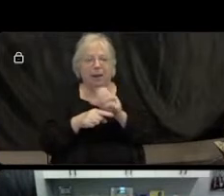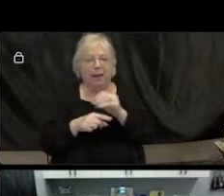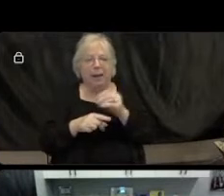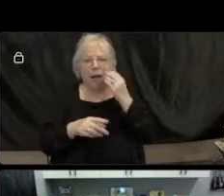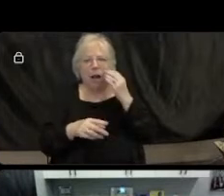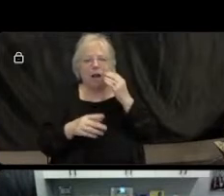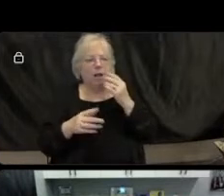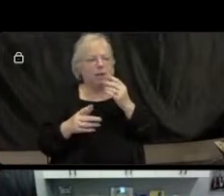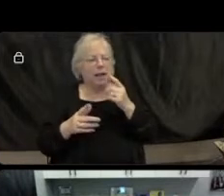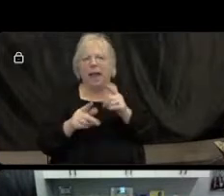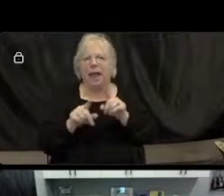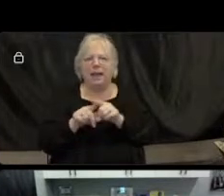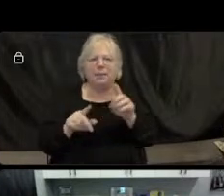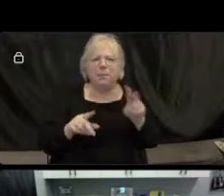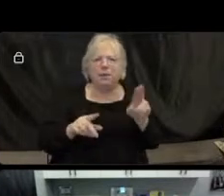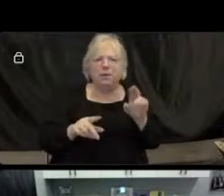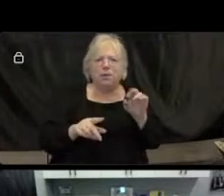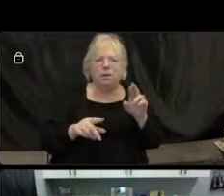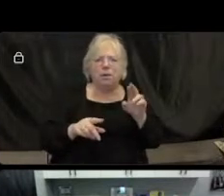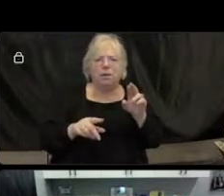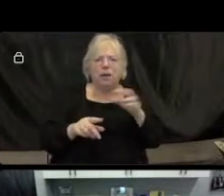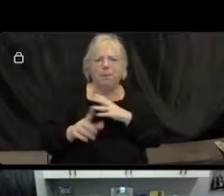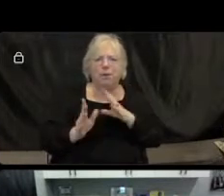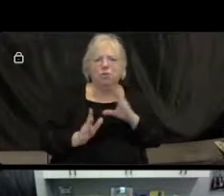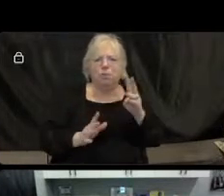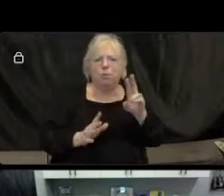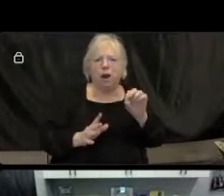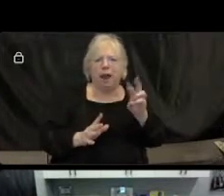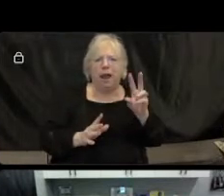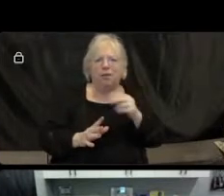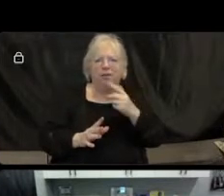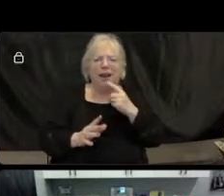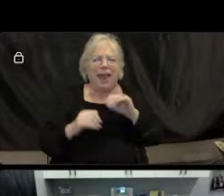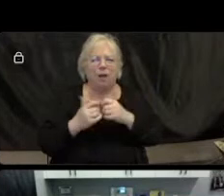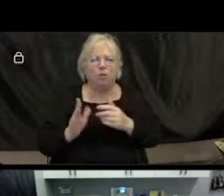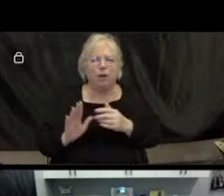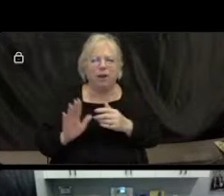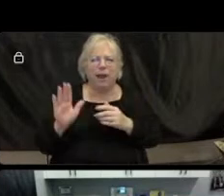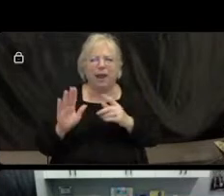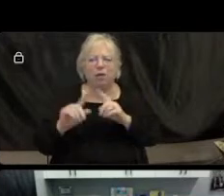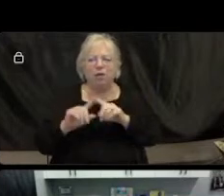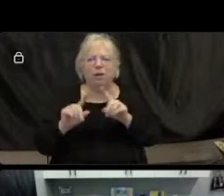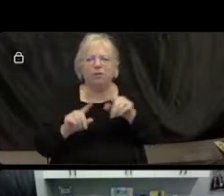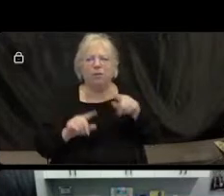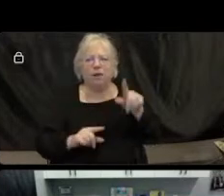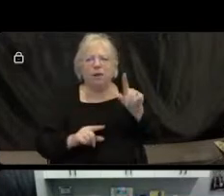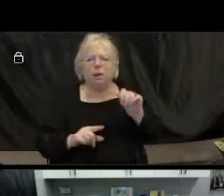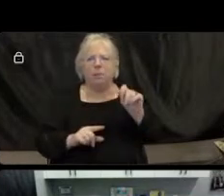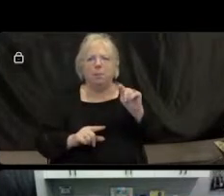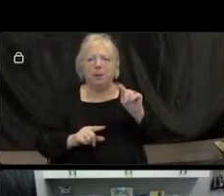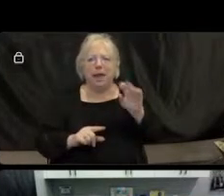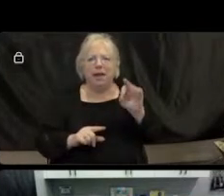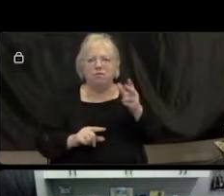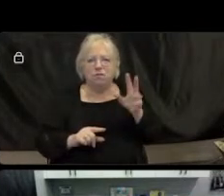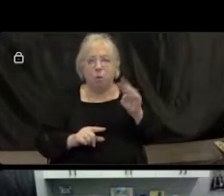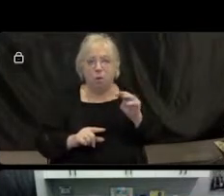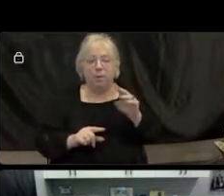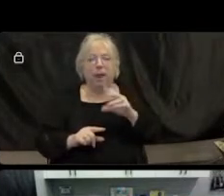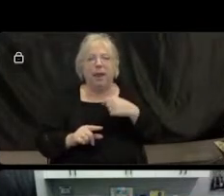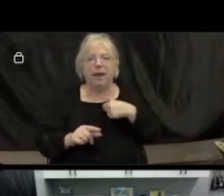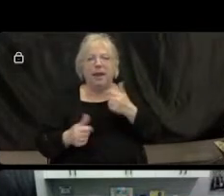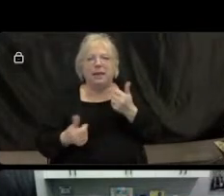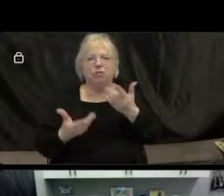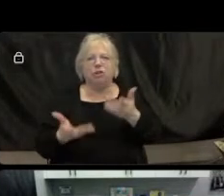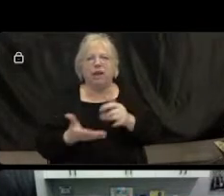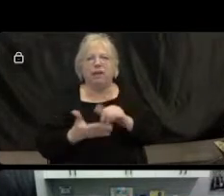of how you raise your hand, where you're at on the different platforms for that. I would also suggest that any commissioner